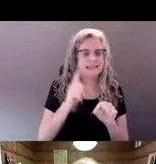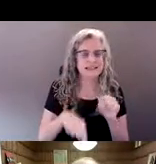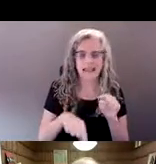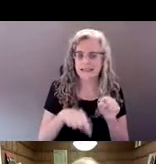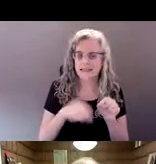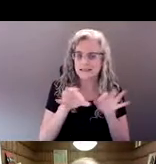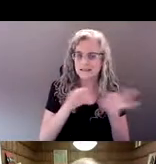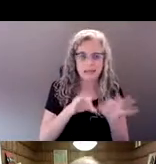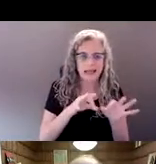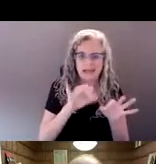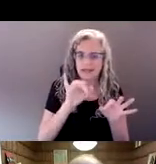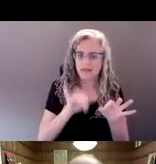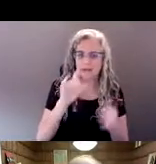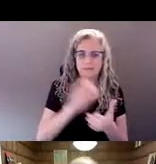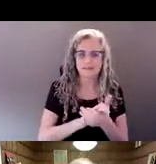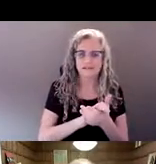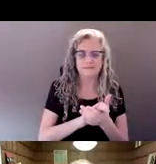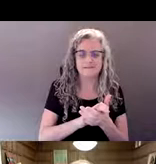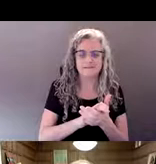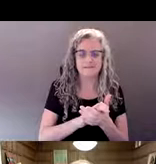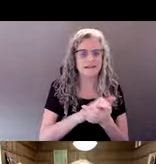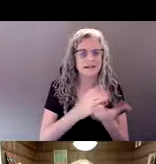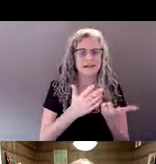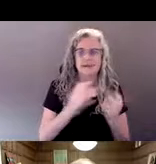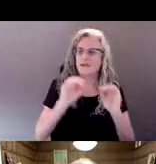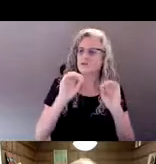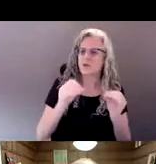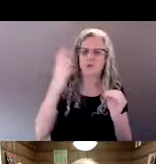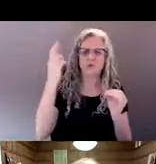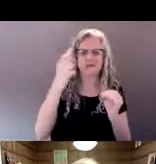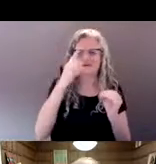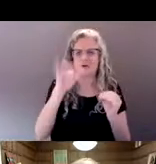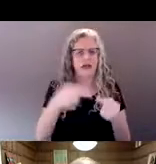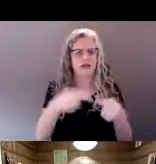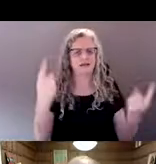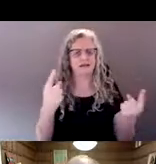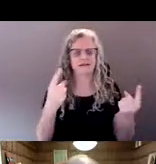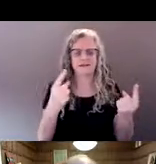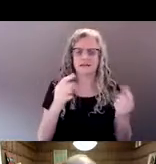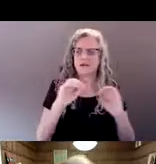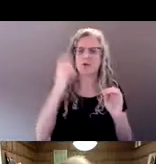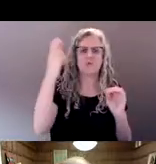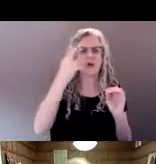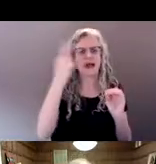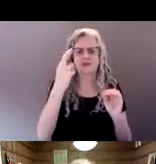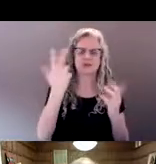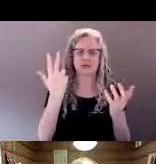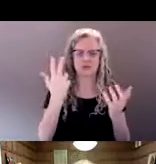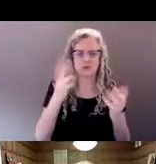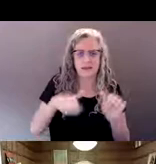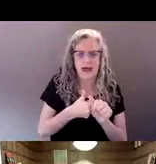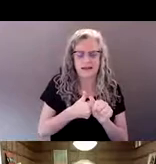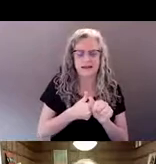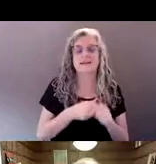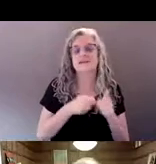because it implies that there is no reason for the enmity, that the enmity is irrational. And she used a joke from World